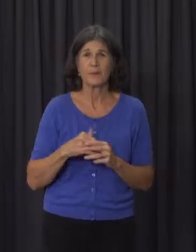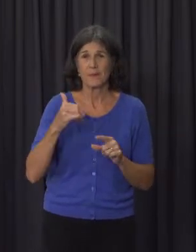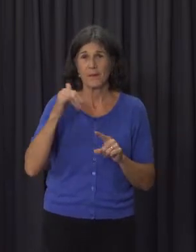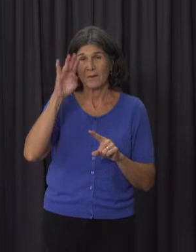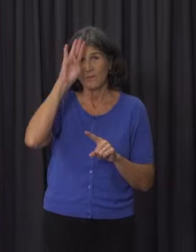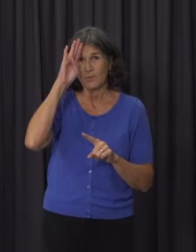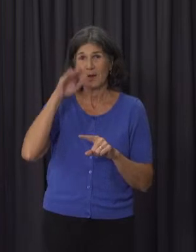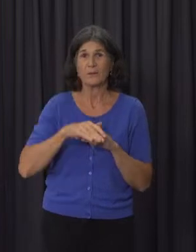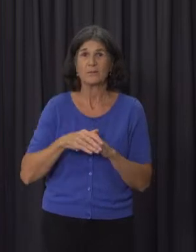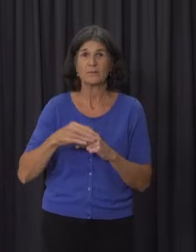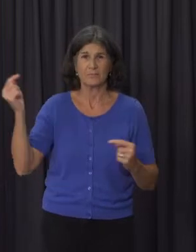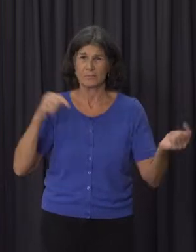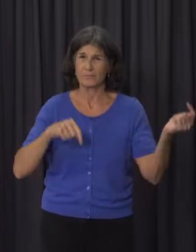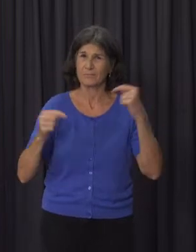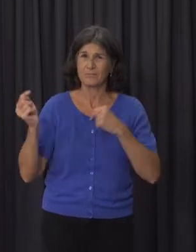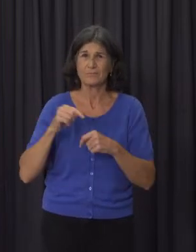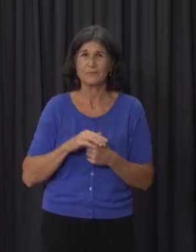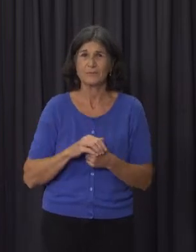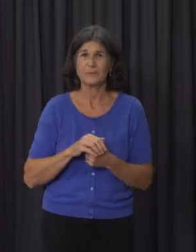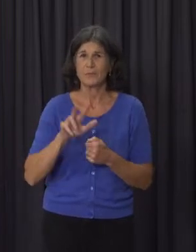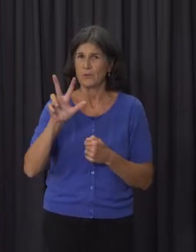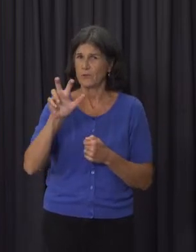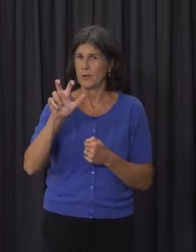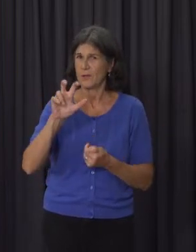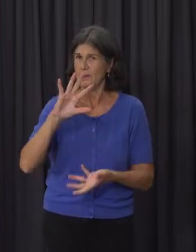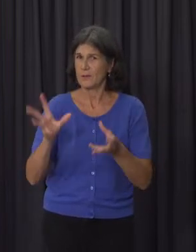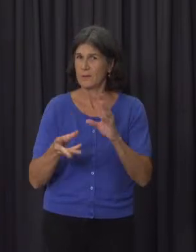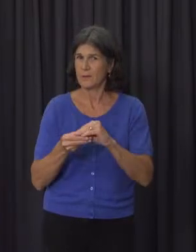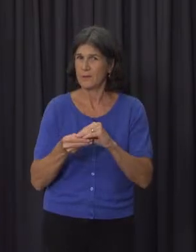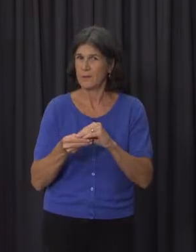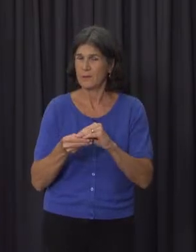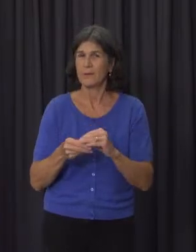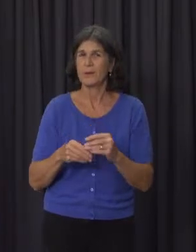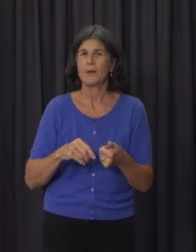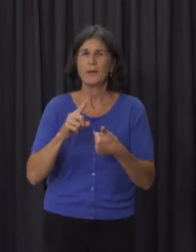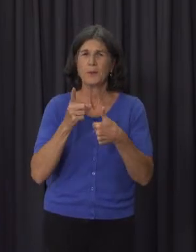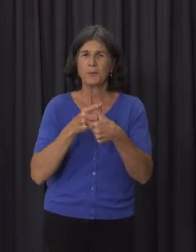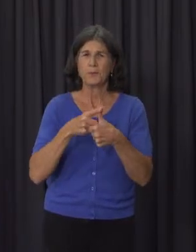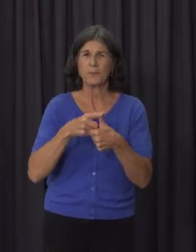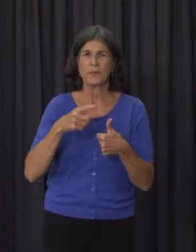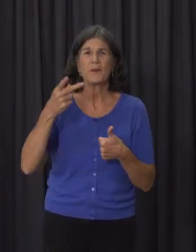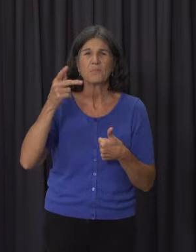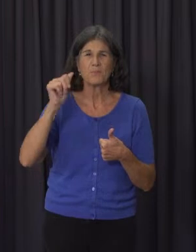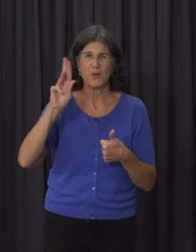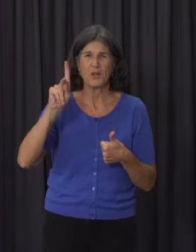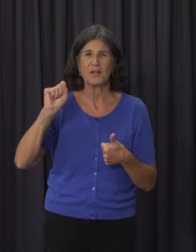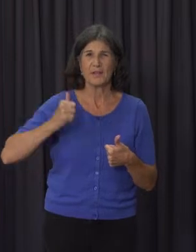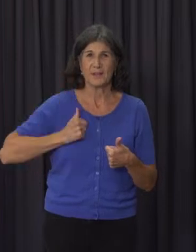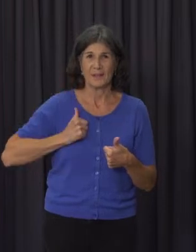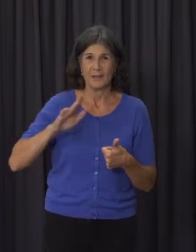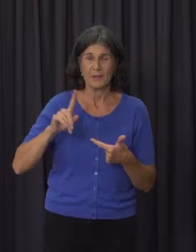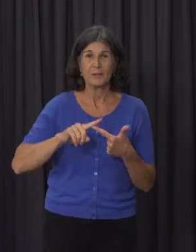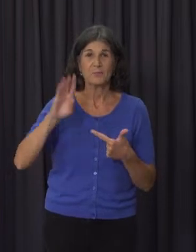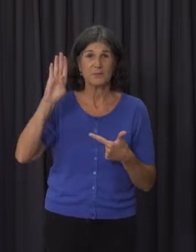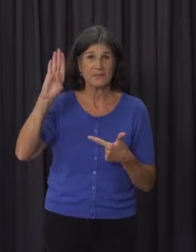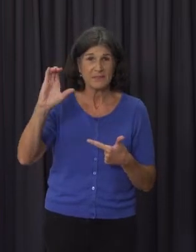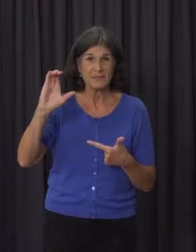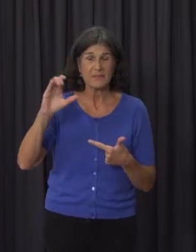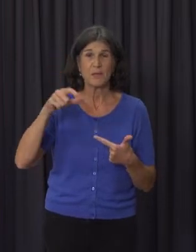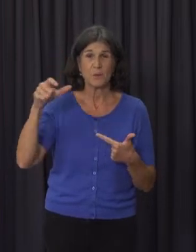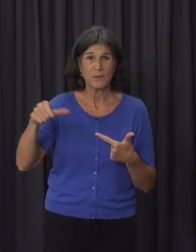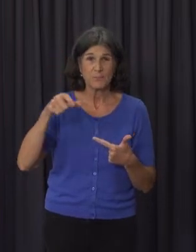from Parks Canada, British Columbia, Quebec, Ontario, the Yukon, New Brunswick, Nova Scotia, Oregon, and